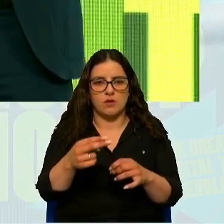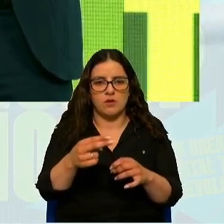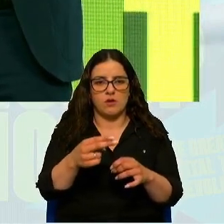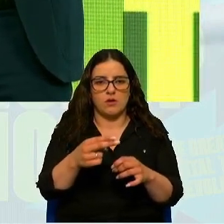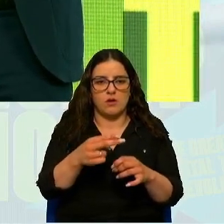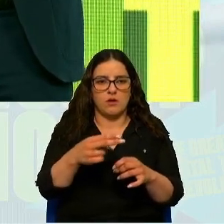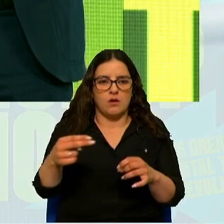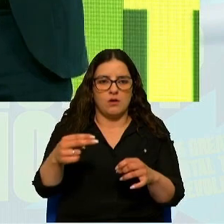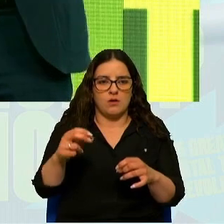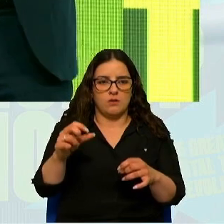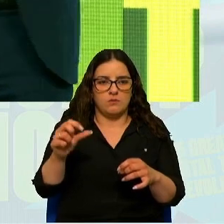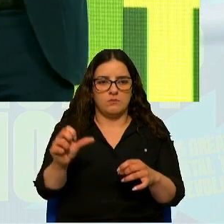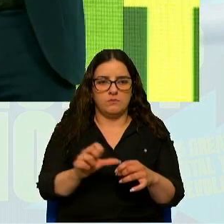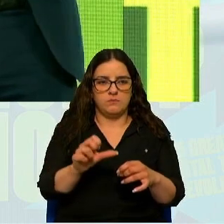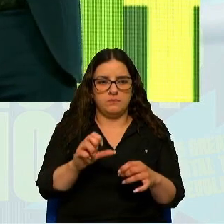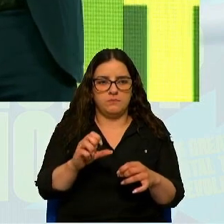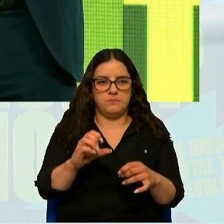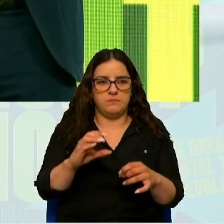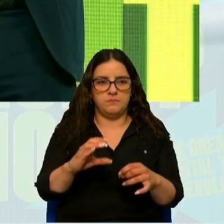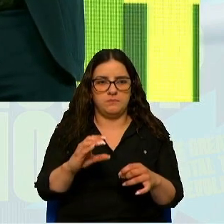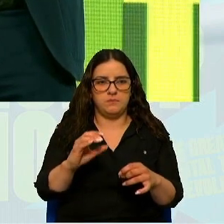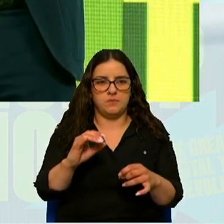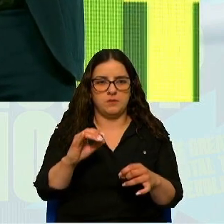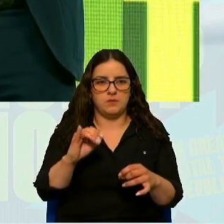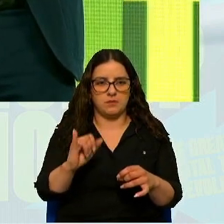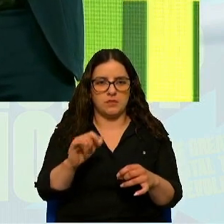started. It's a program,